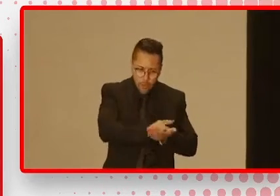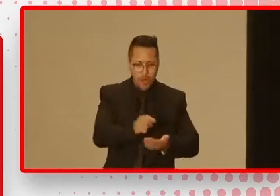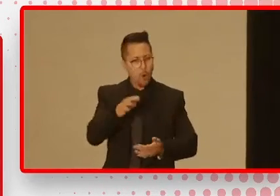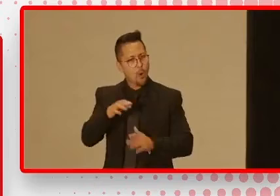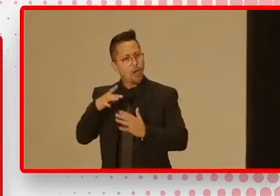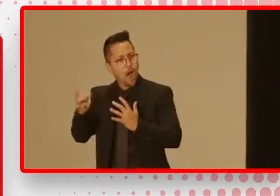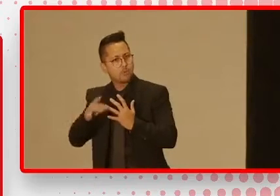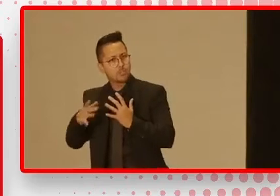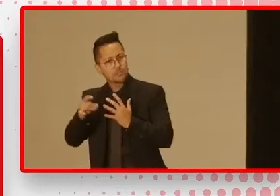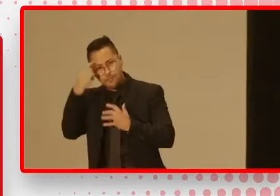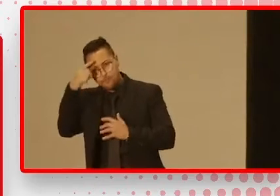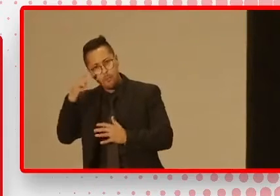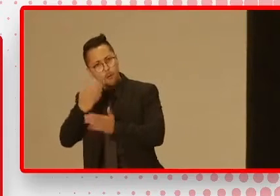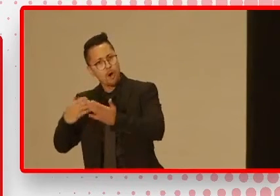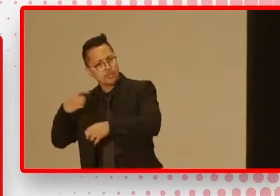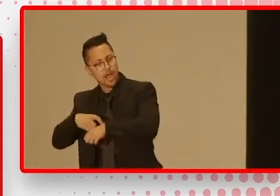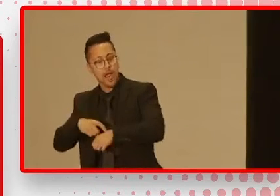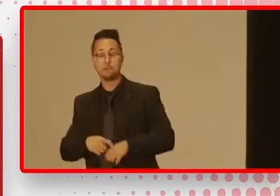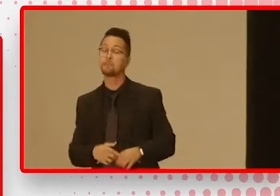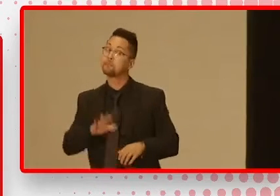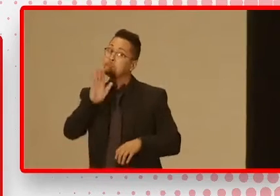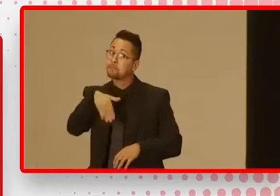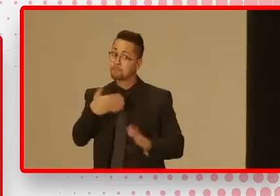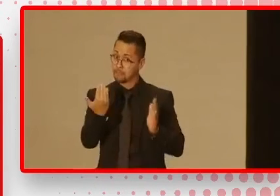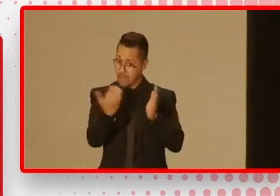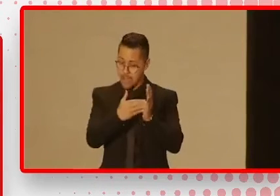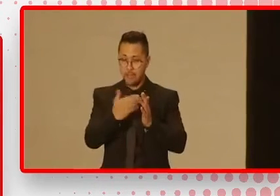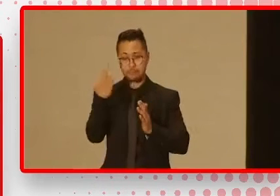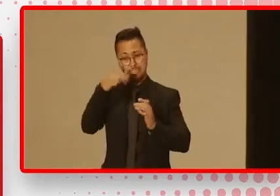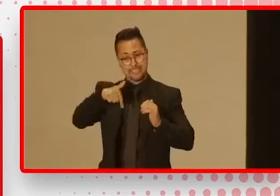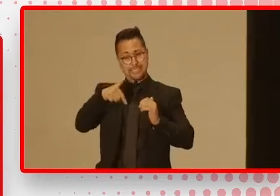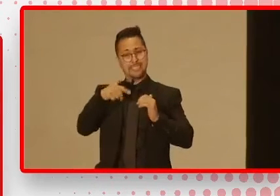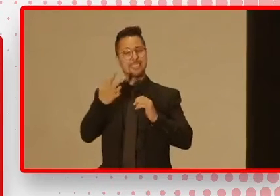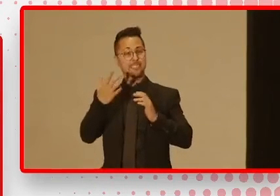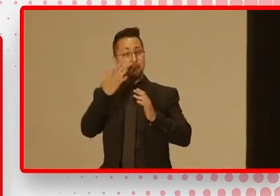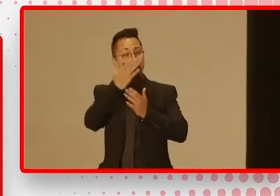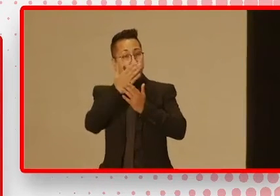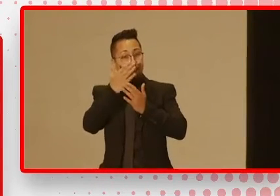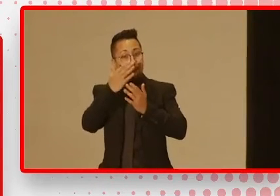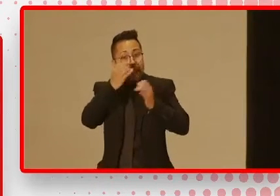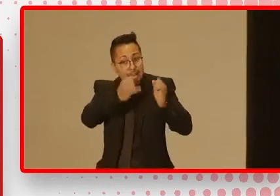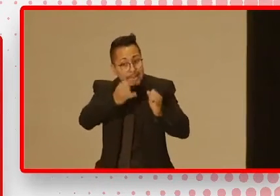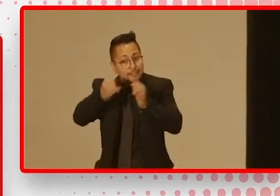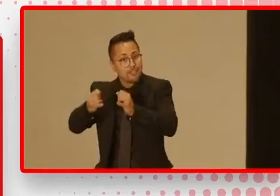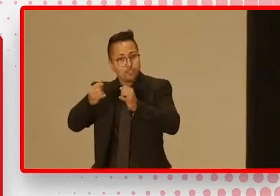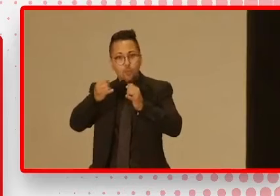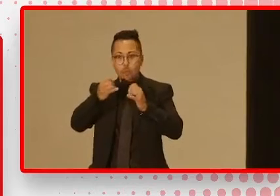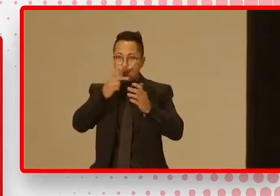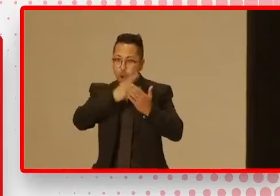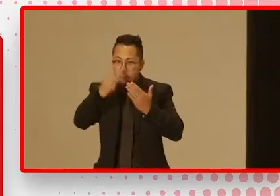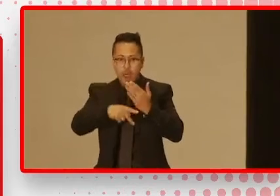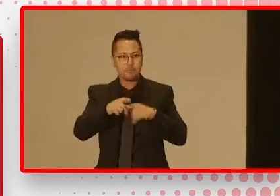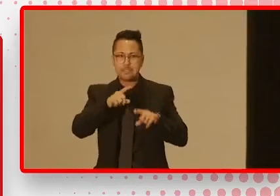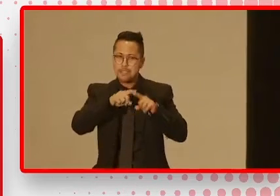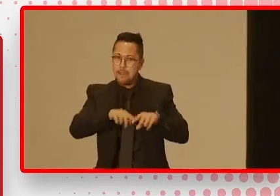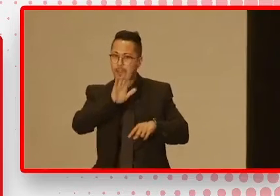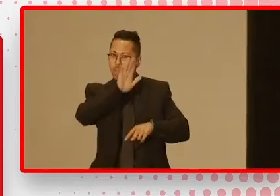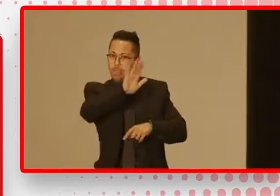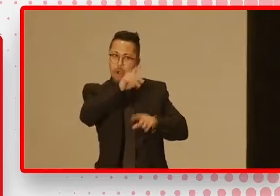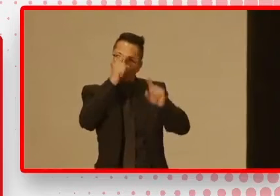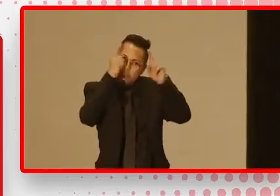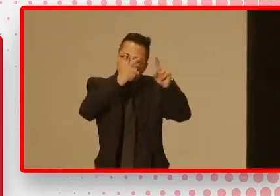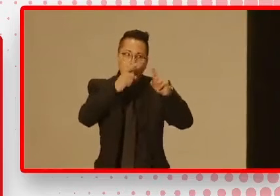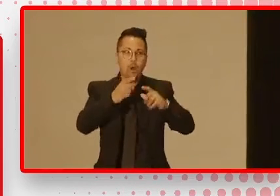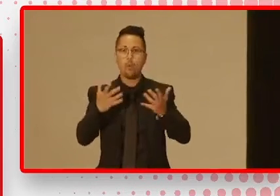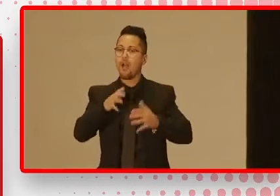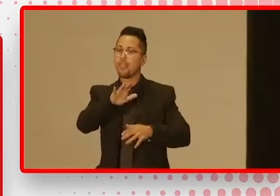again, because we are an individualized program, it really depends on what that individual's goal and what they are capable of